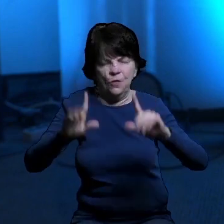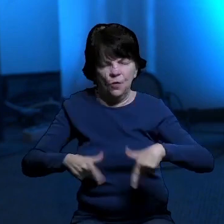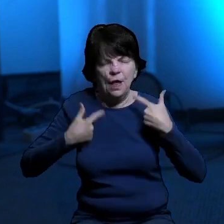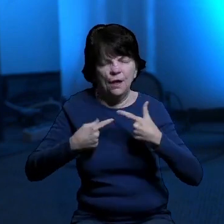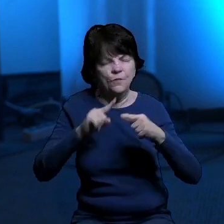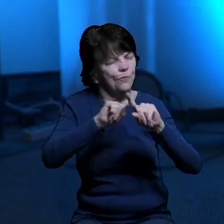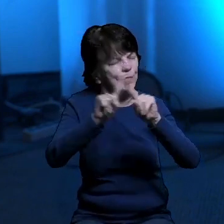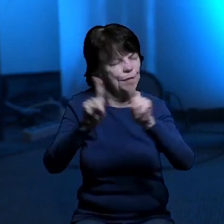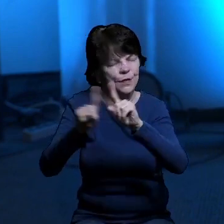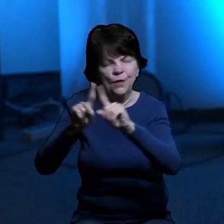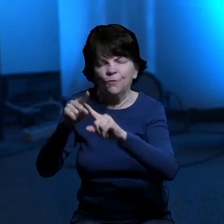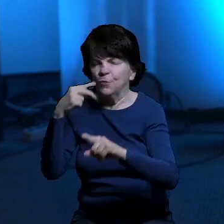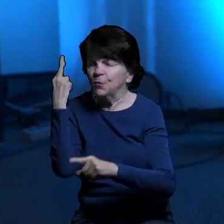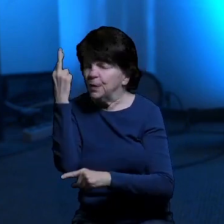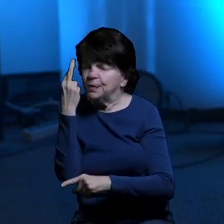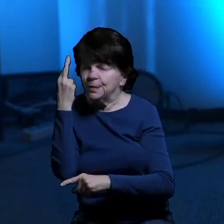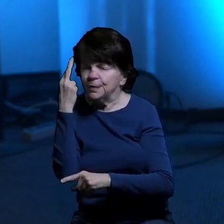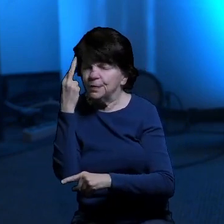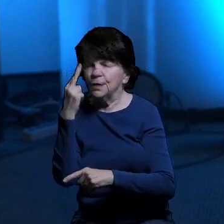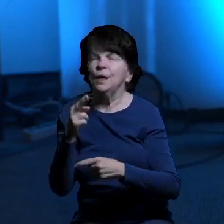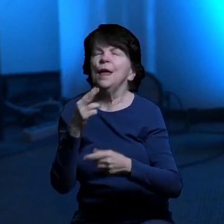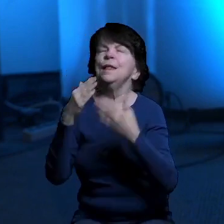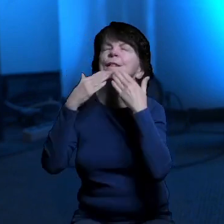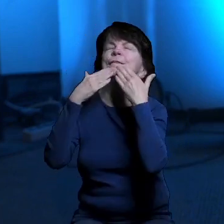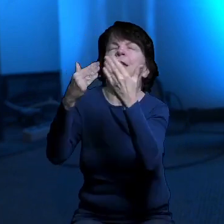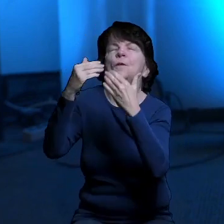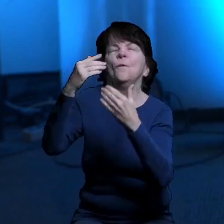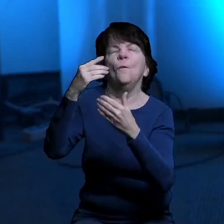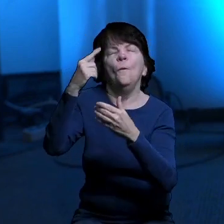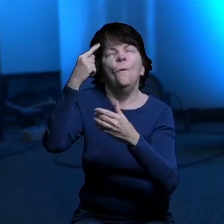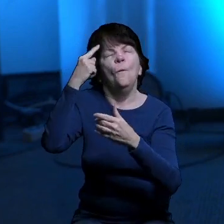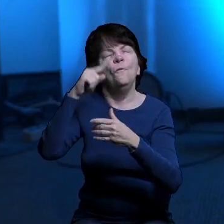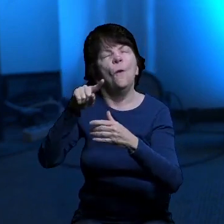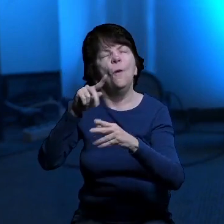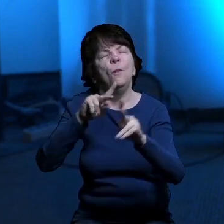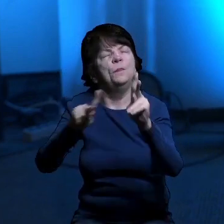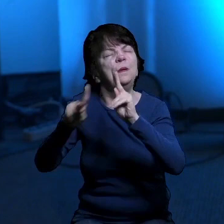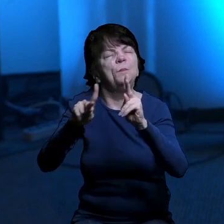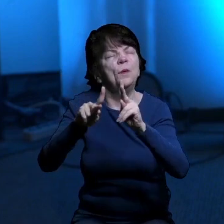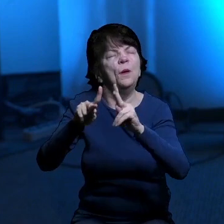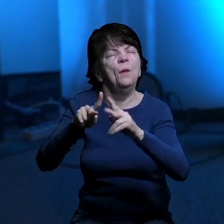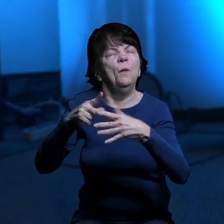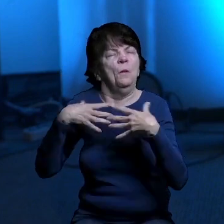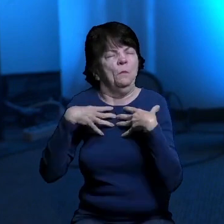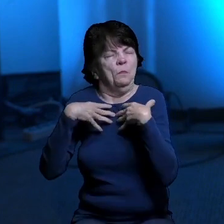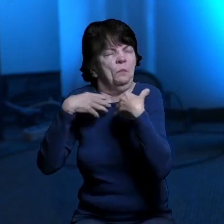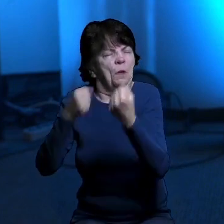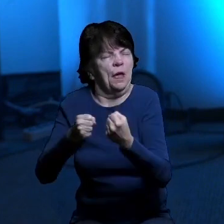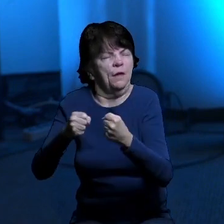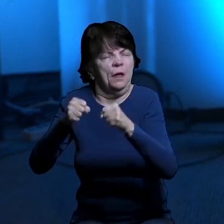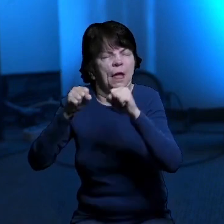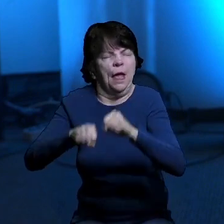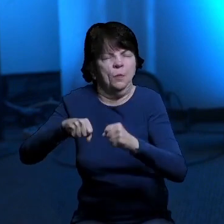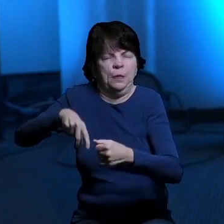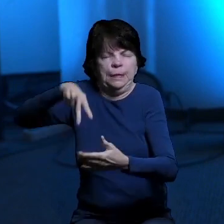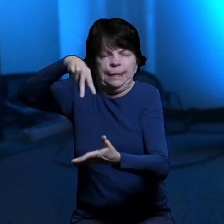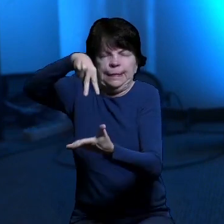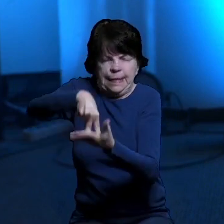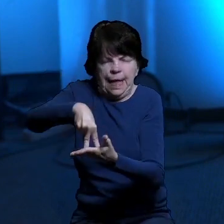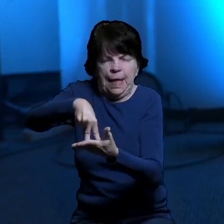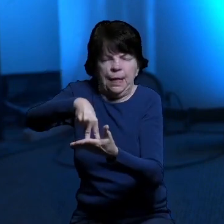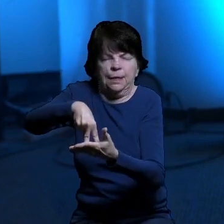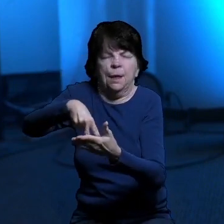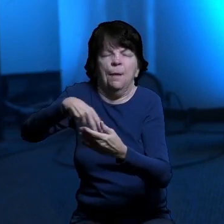We praise you for those that had the courage and the bravery to step forward, Lord, men and women, God, that served